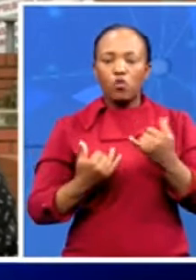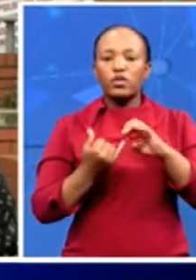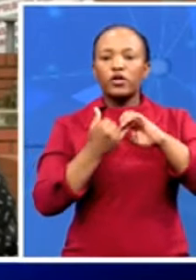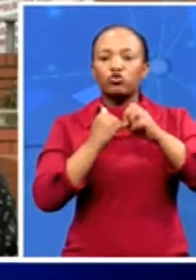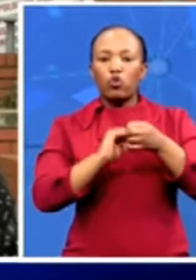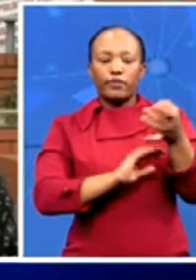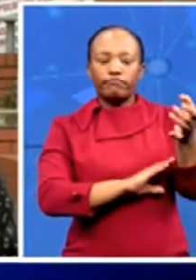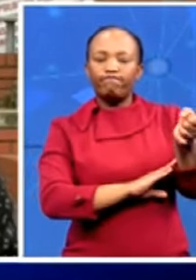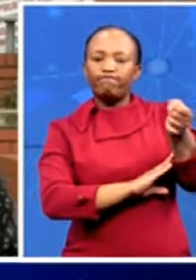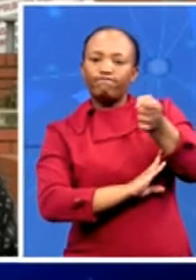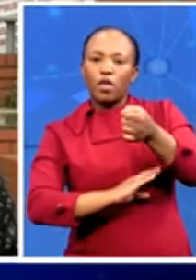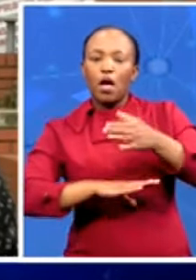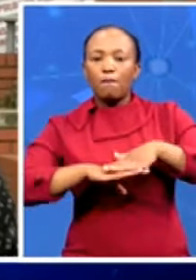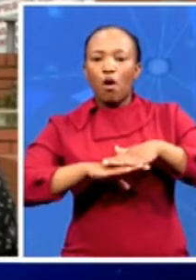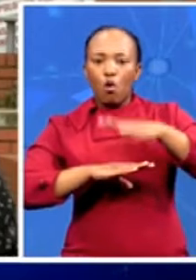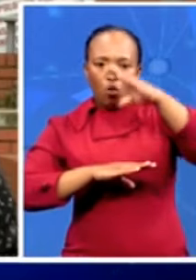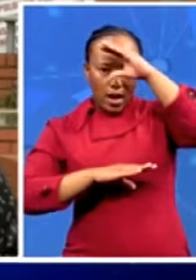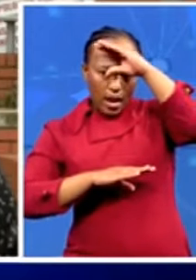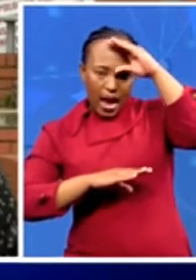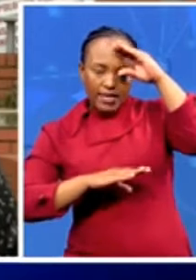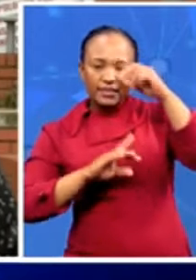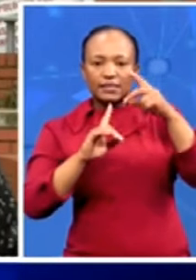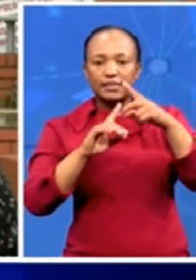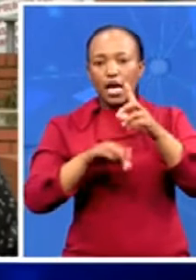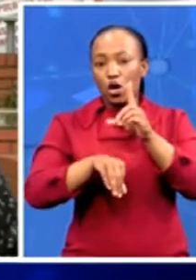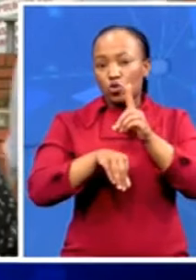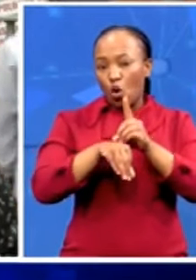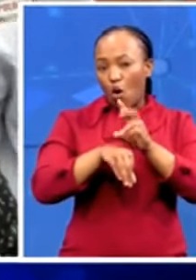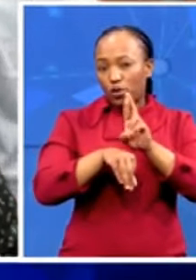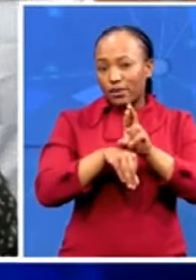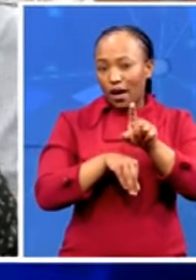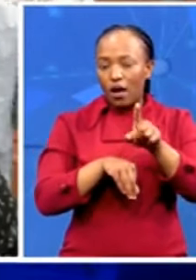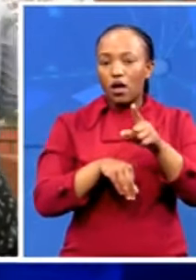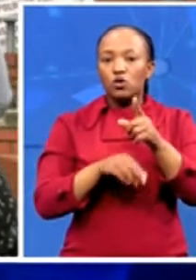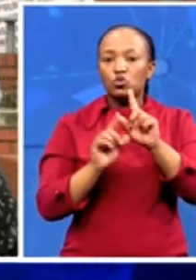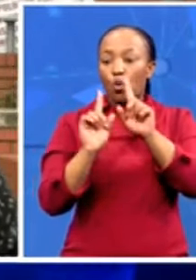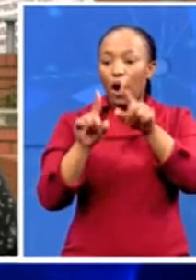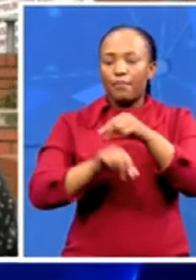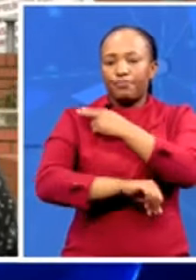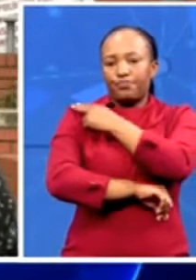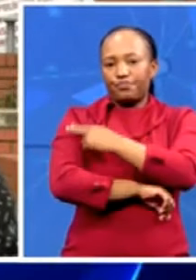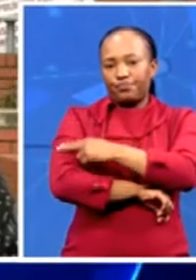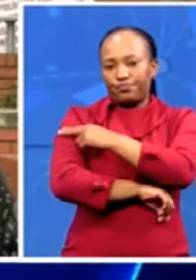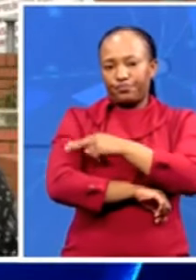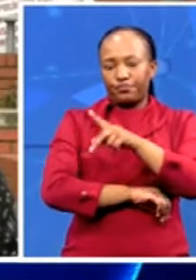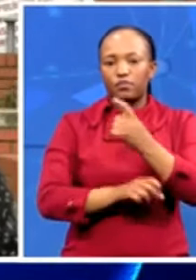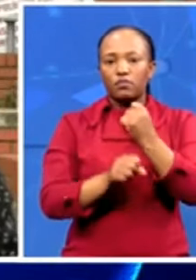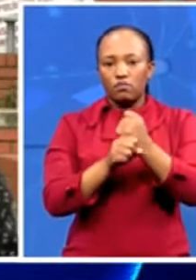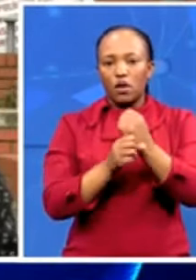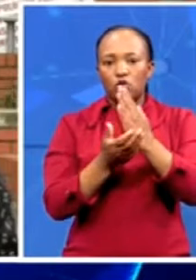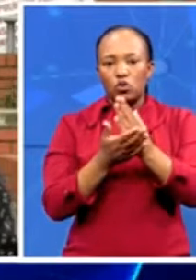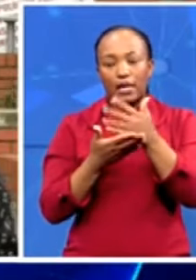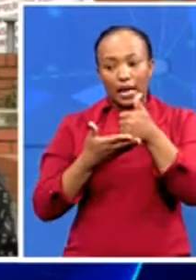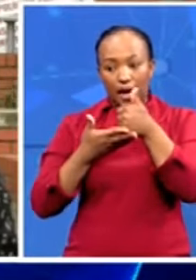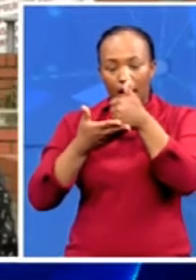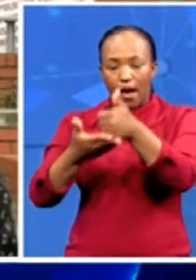and doctors to come to hospitals such as this one to ensure that they also assist the public. But also because of